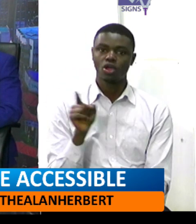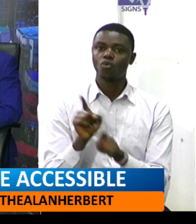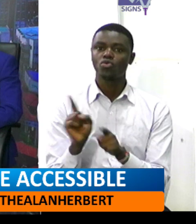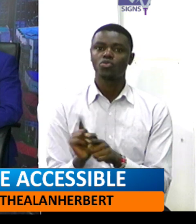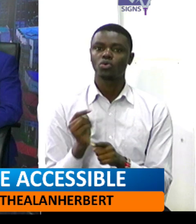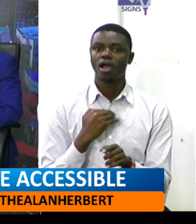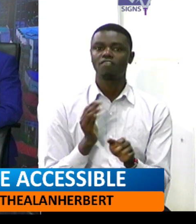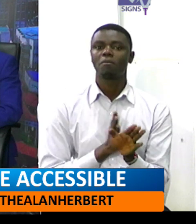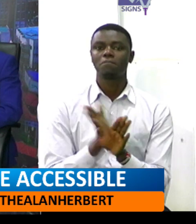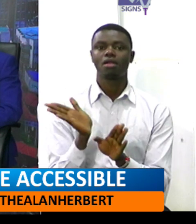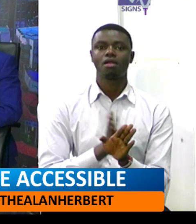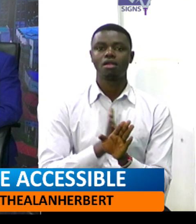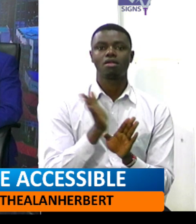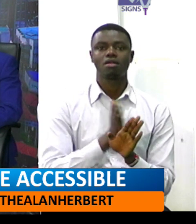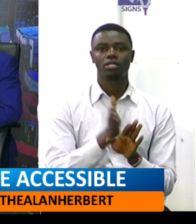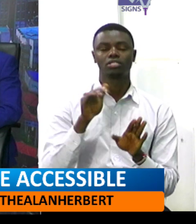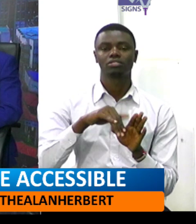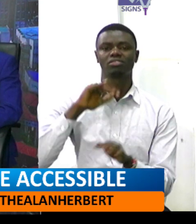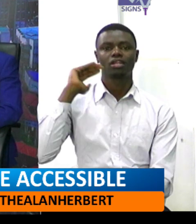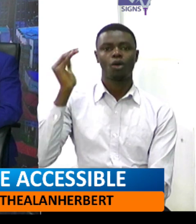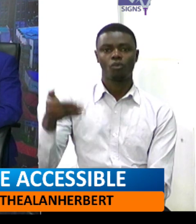have branches across town,